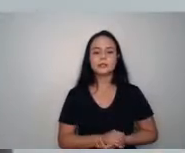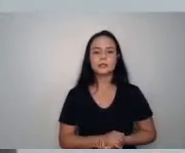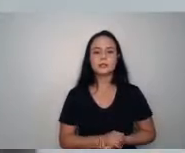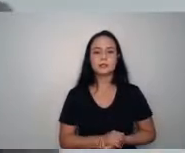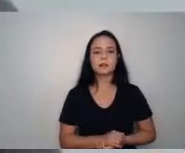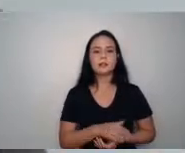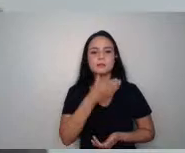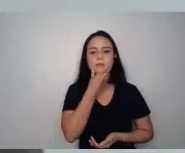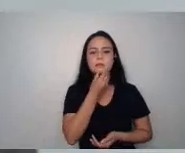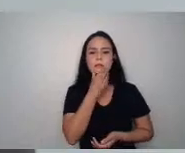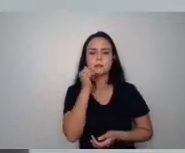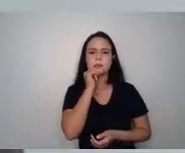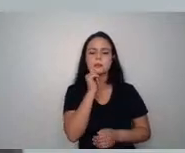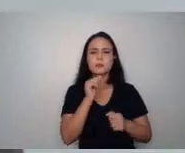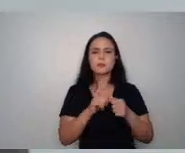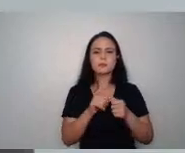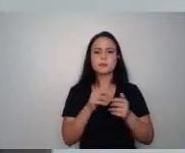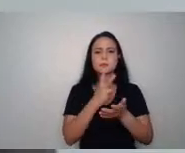considering the law.